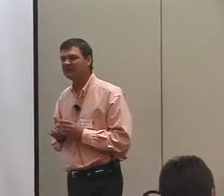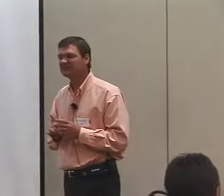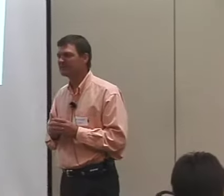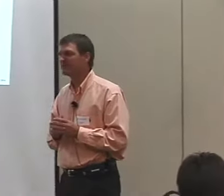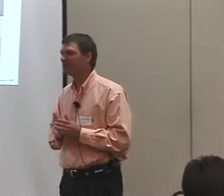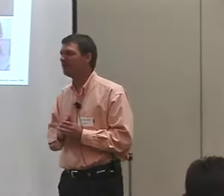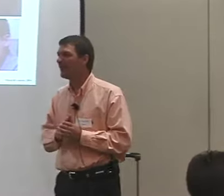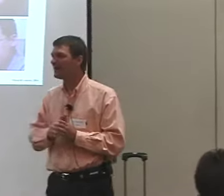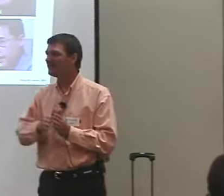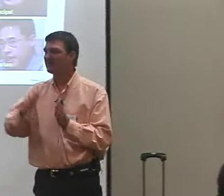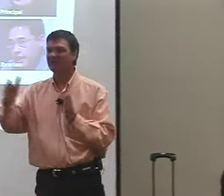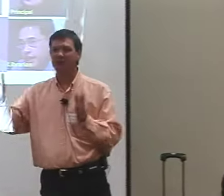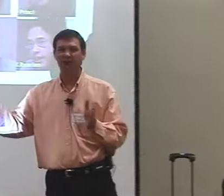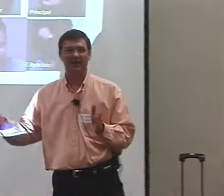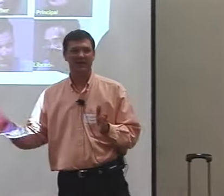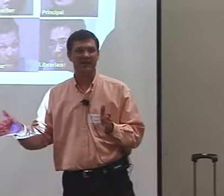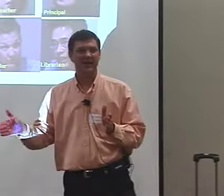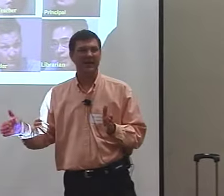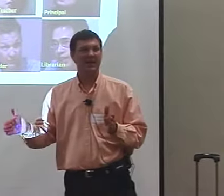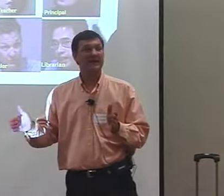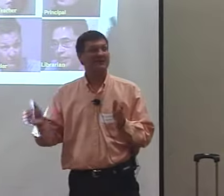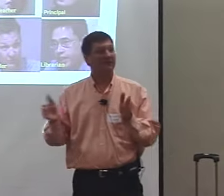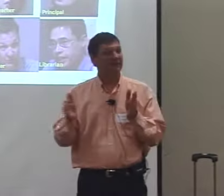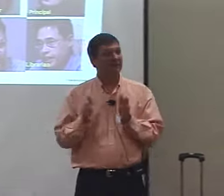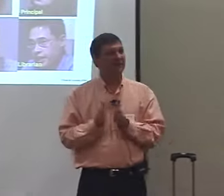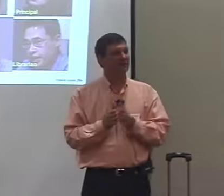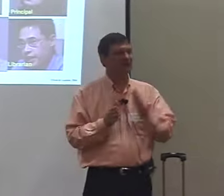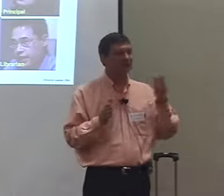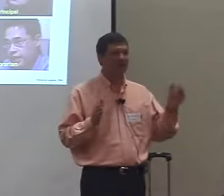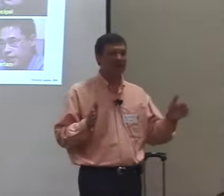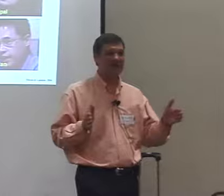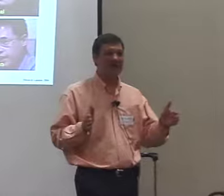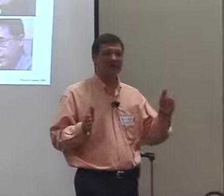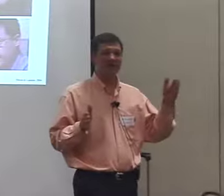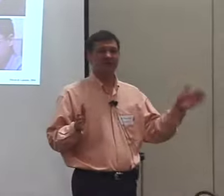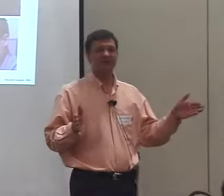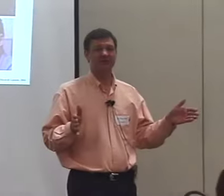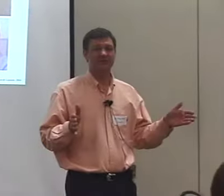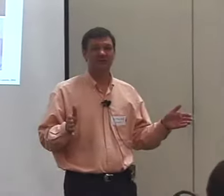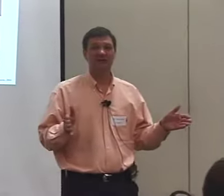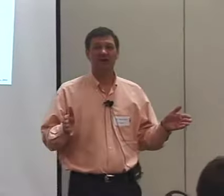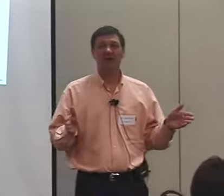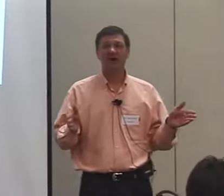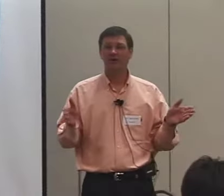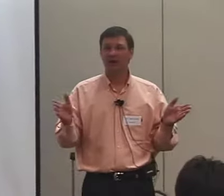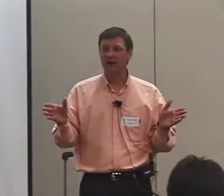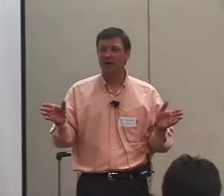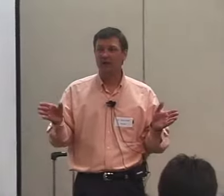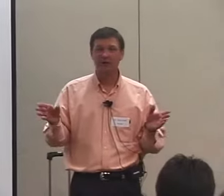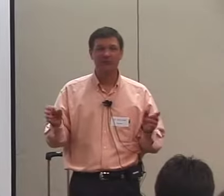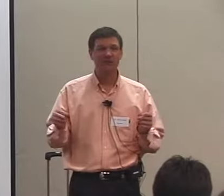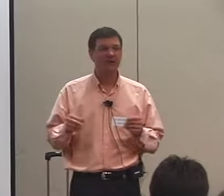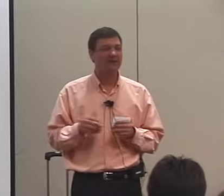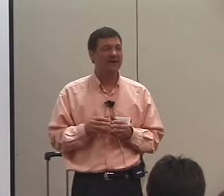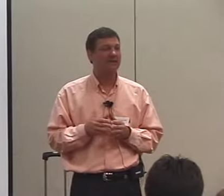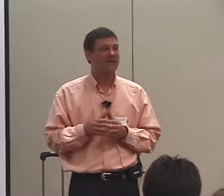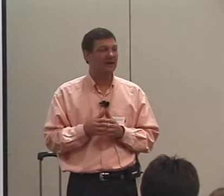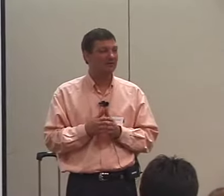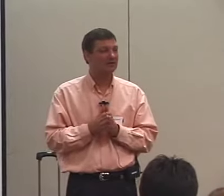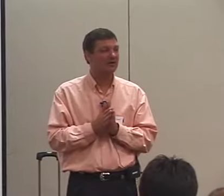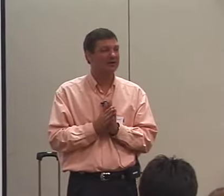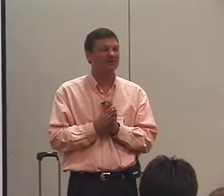full assessment of why this kid is doing it, develop an intervention plan and a measurement system, agree on it, put it in place,